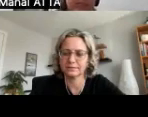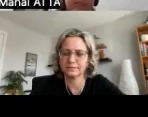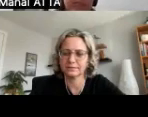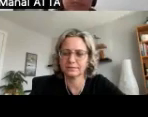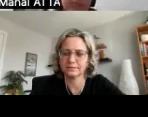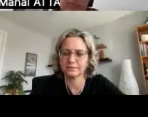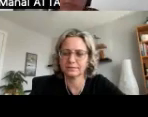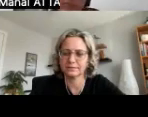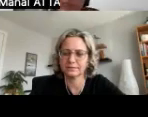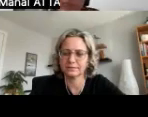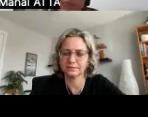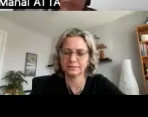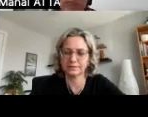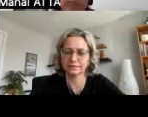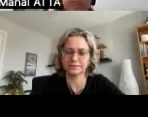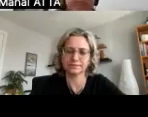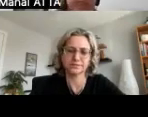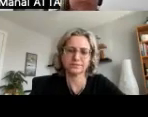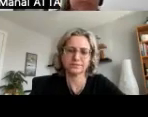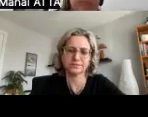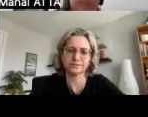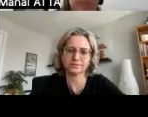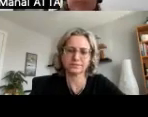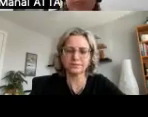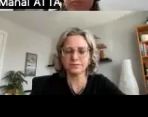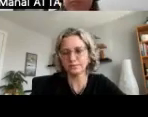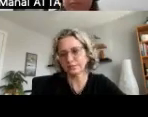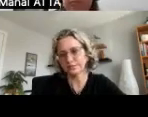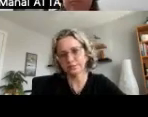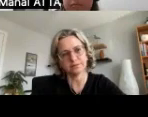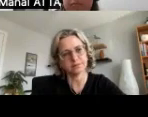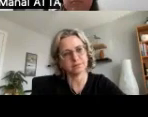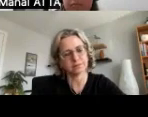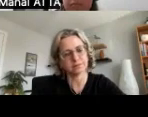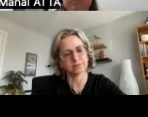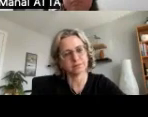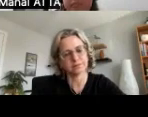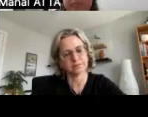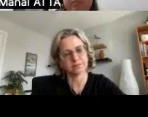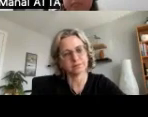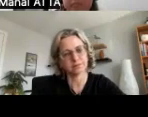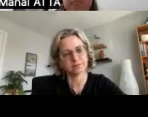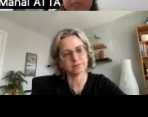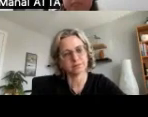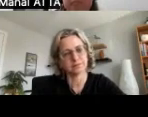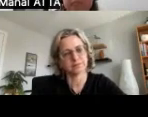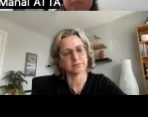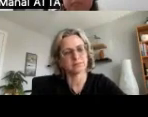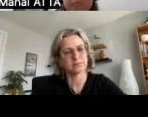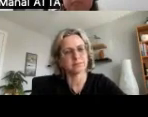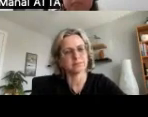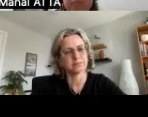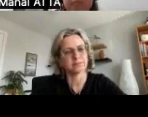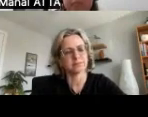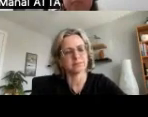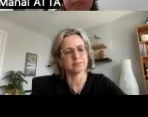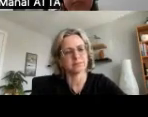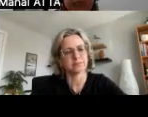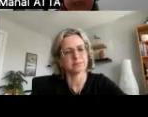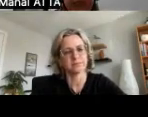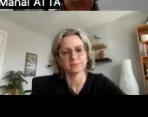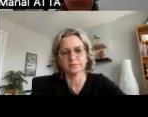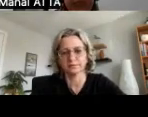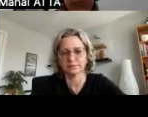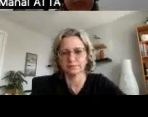I should say. And then we'll have a break, and then we will come back for a